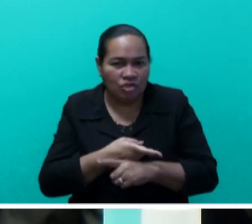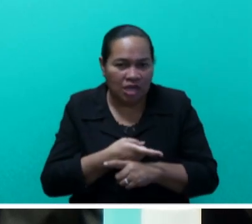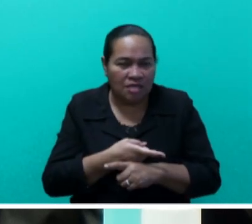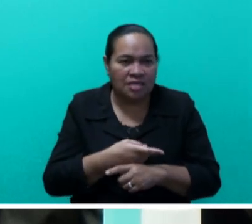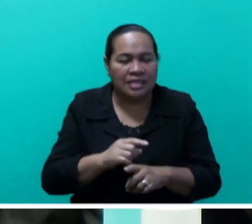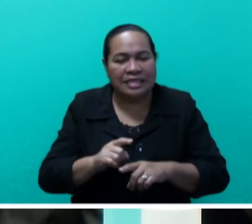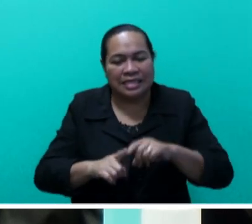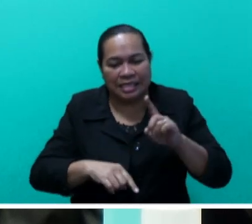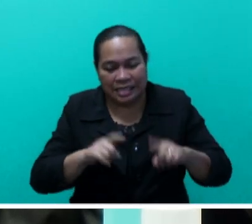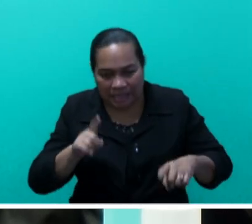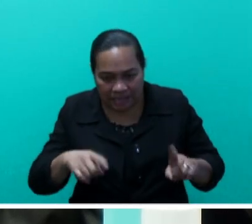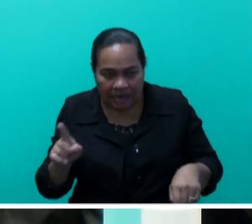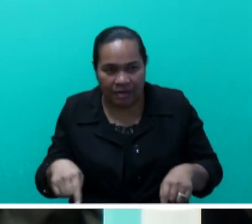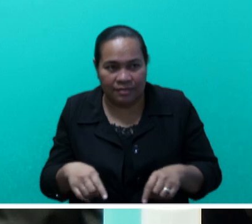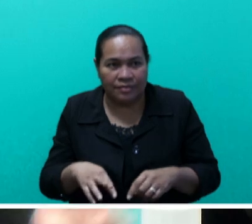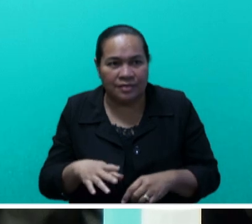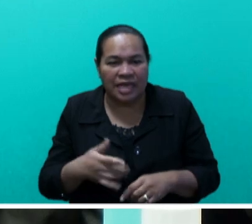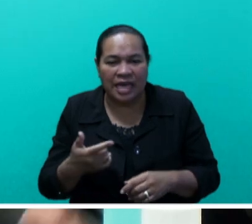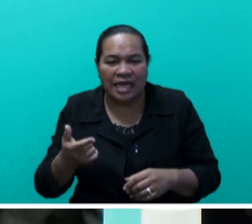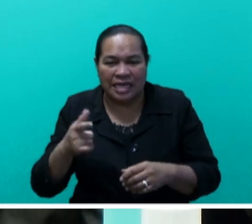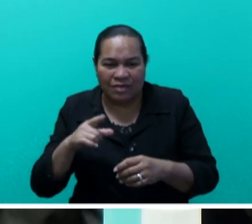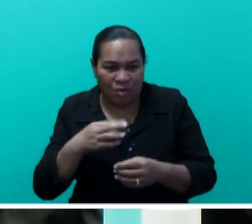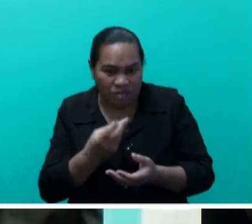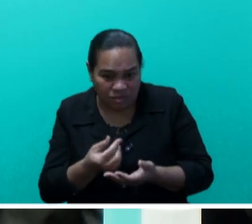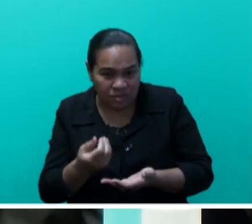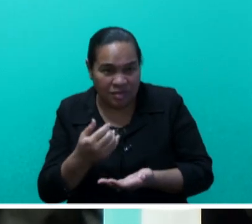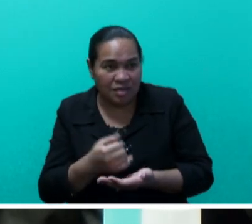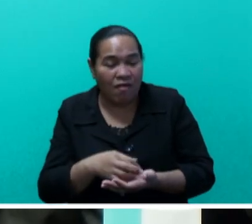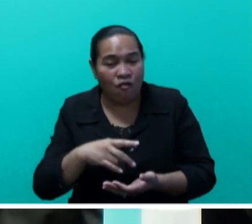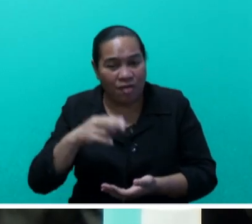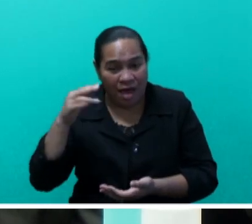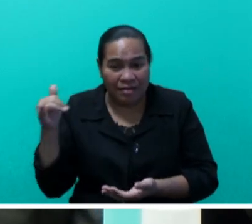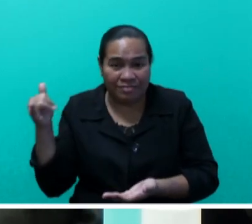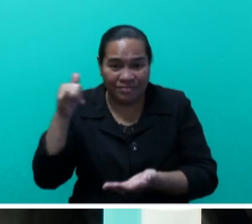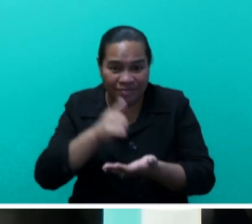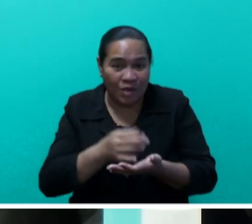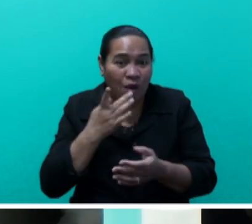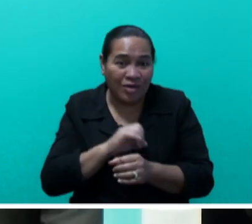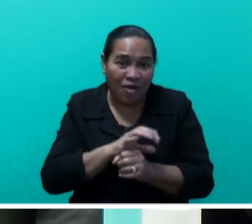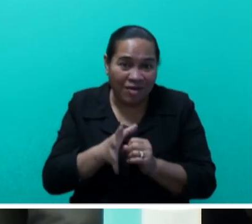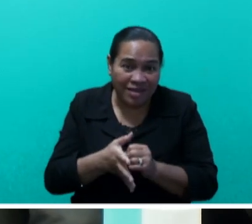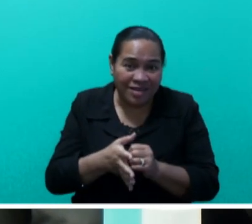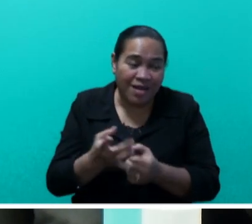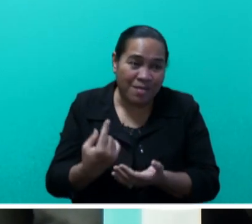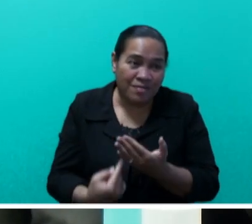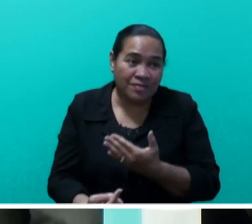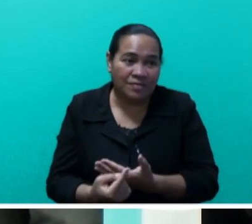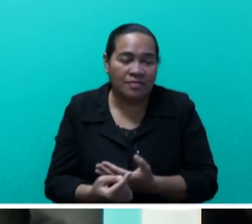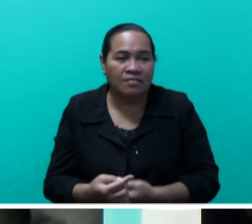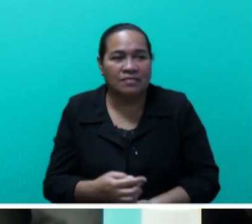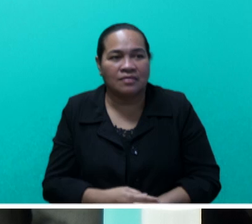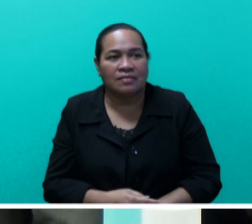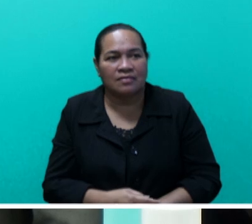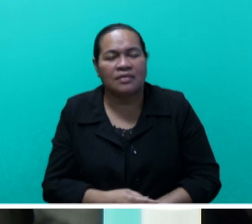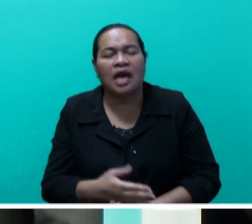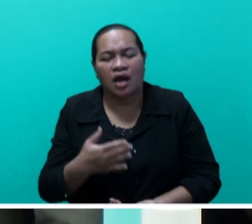support operations, liquidity support for the national airline during COVID. And I would like to